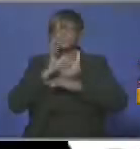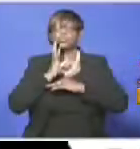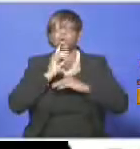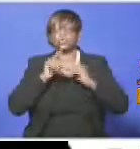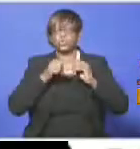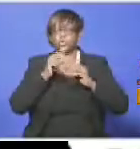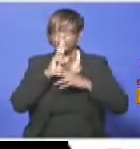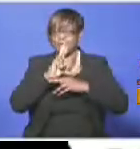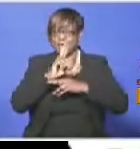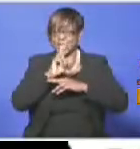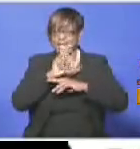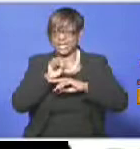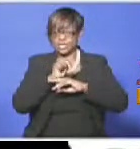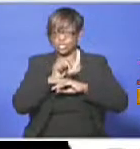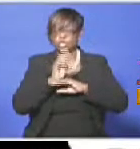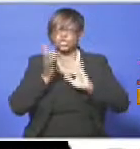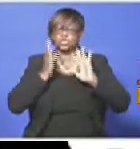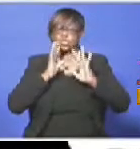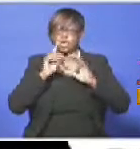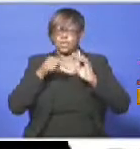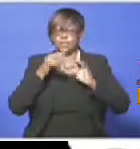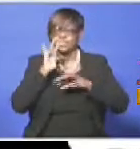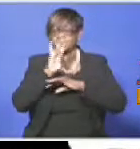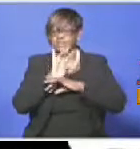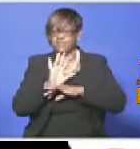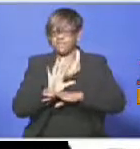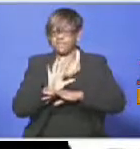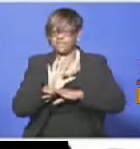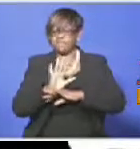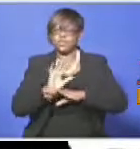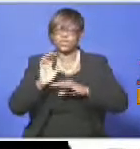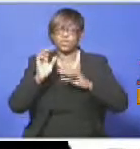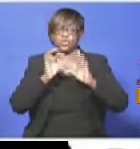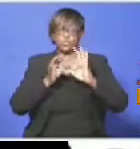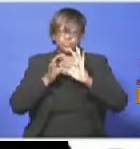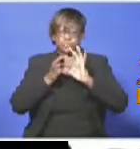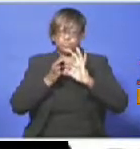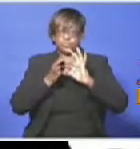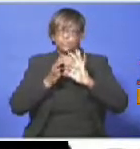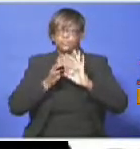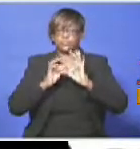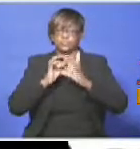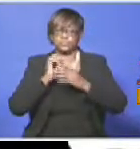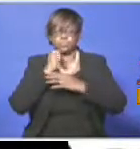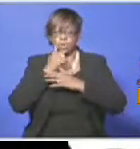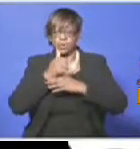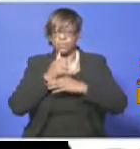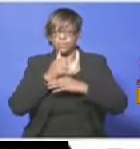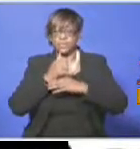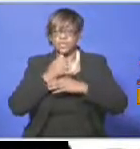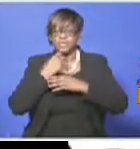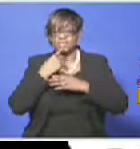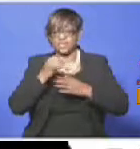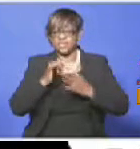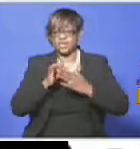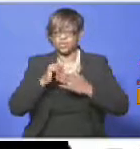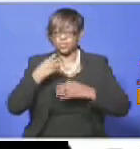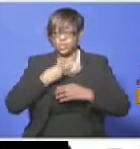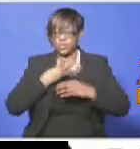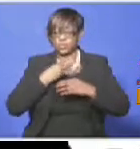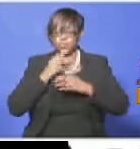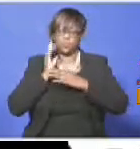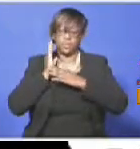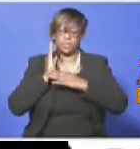United Nations 75th General Assembly tomorrow. The Bahamas is fourth on the list for the afternoon